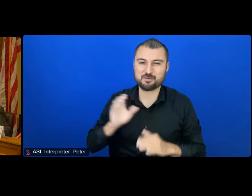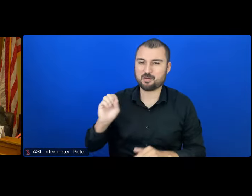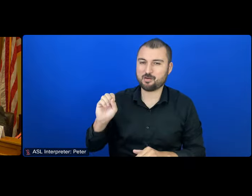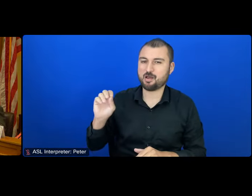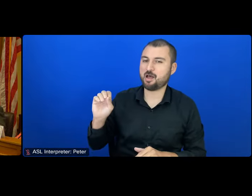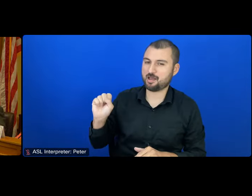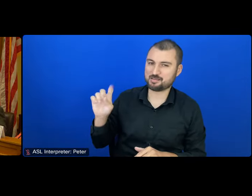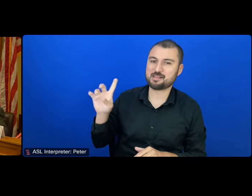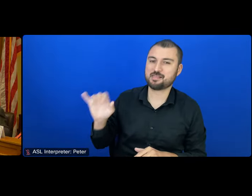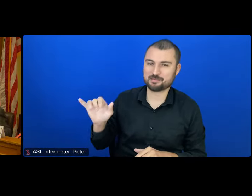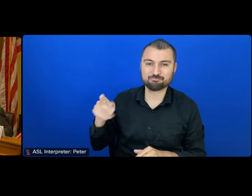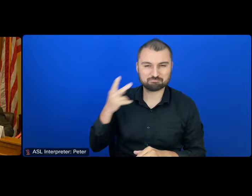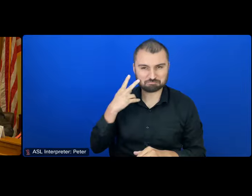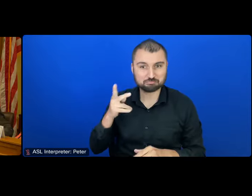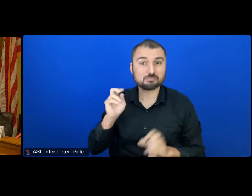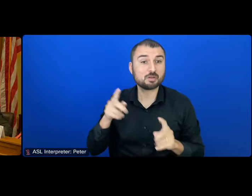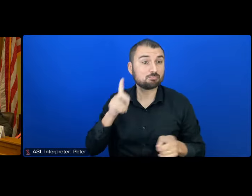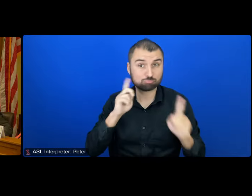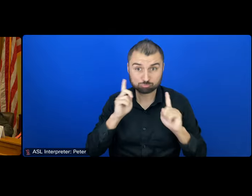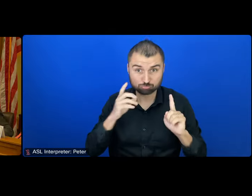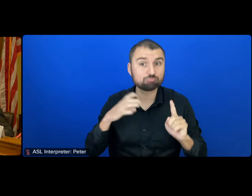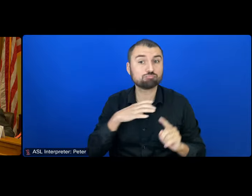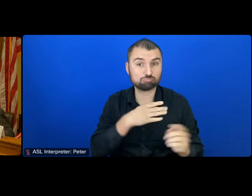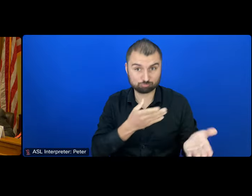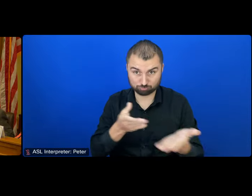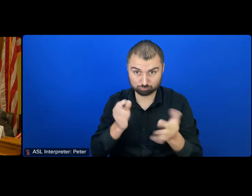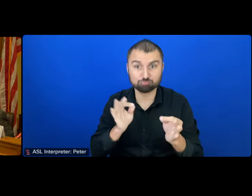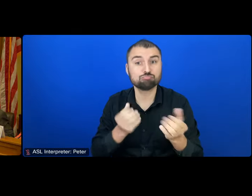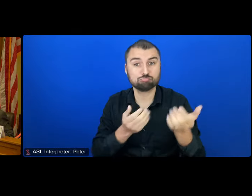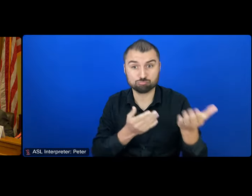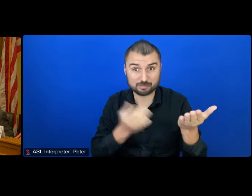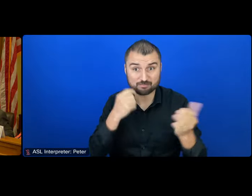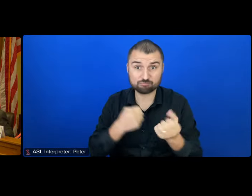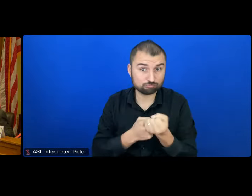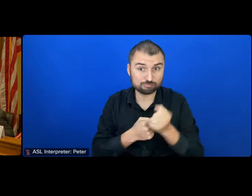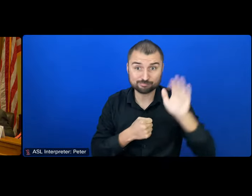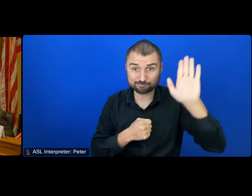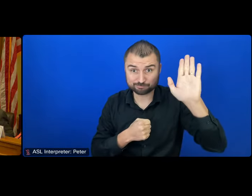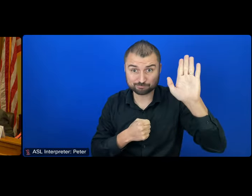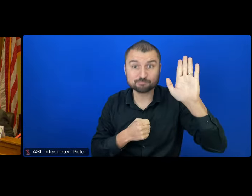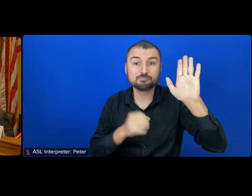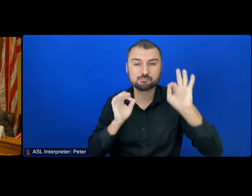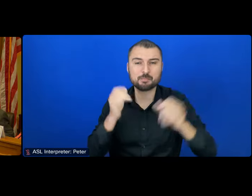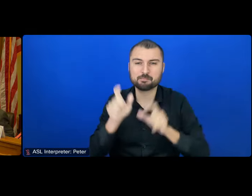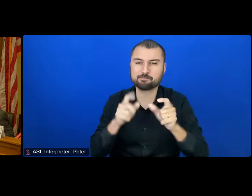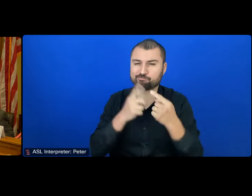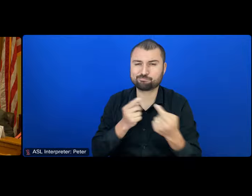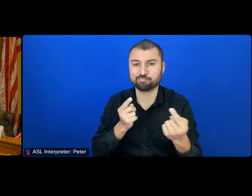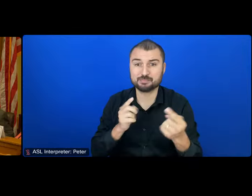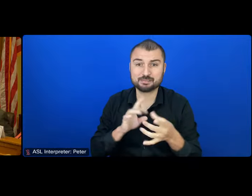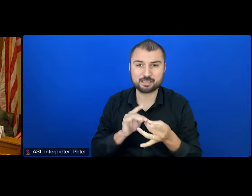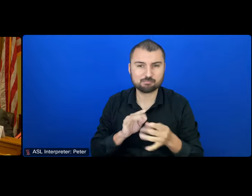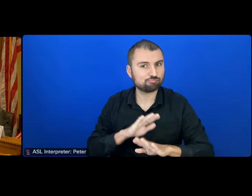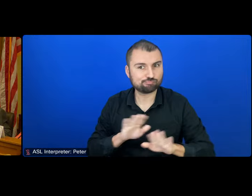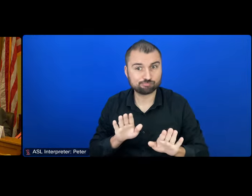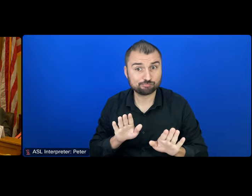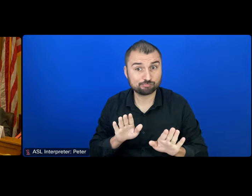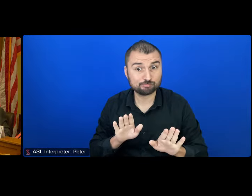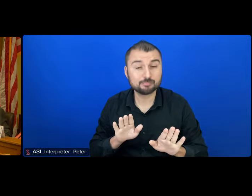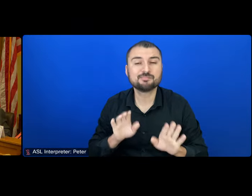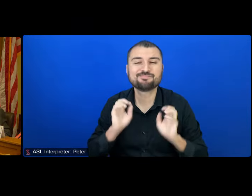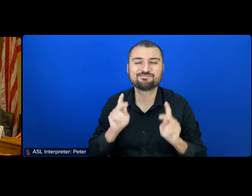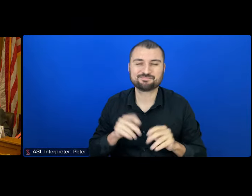right. You've heard the motion, committee. All in favor, please say aye. Aye. Any opposed, say no.